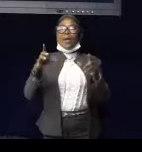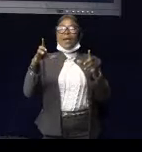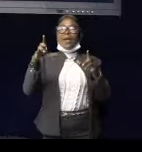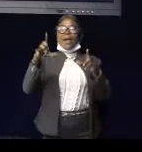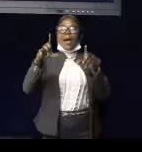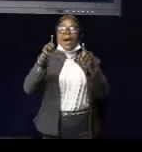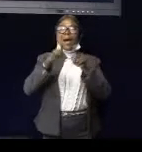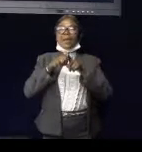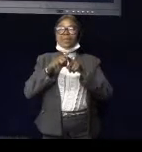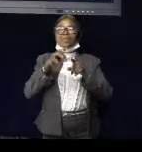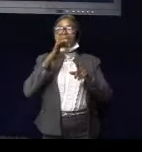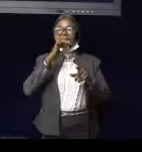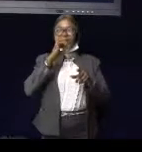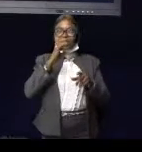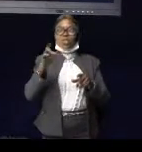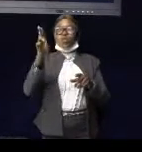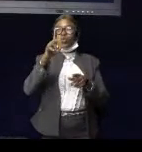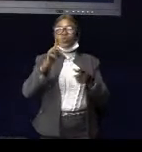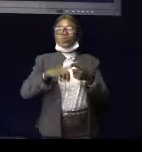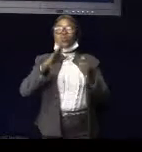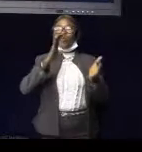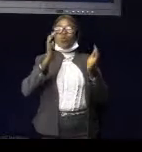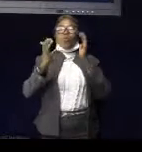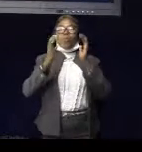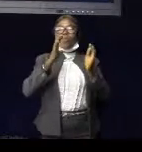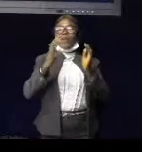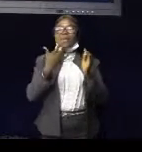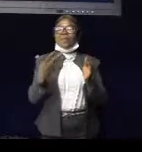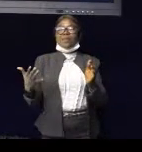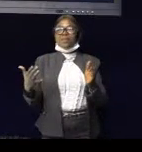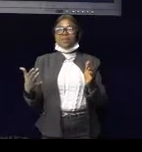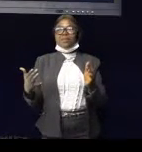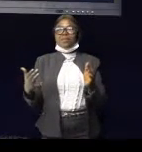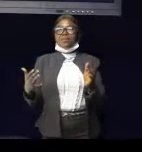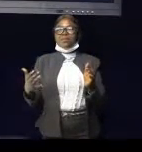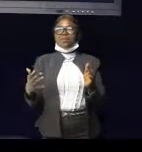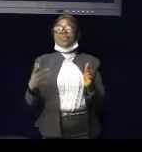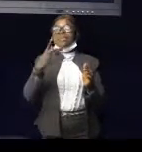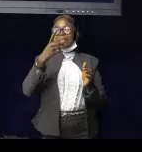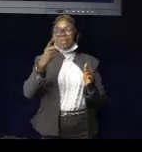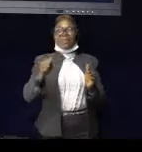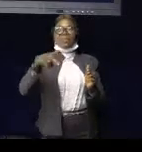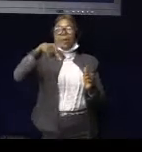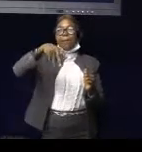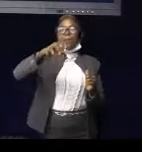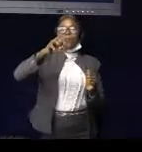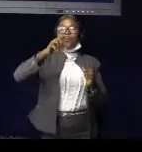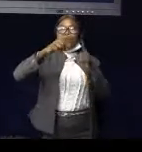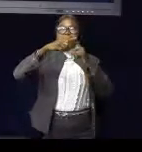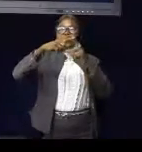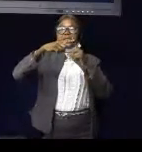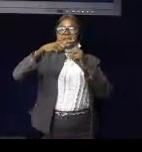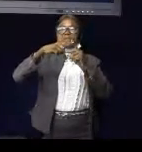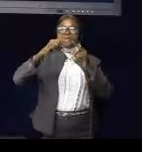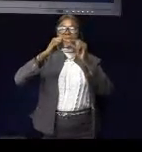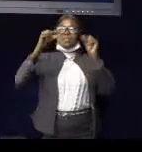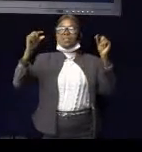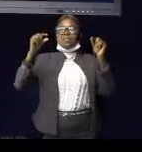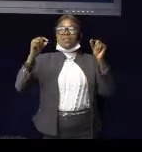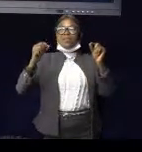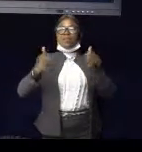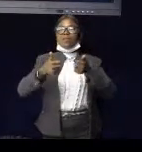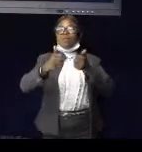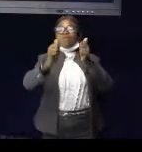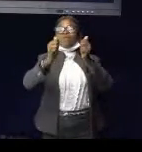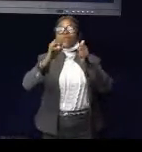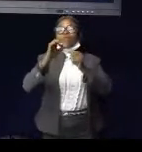When as is used to compare things, the positive degree follows. When as is used to compare